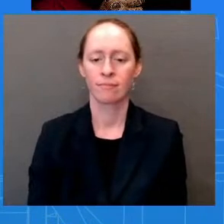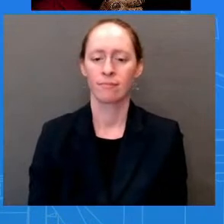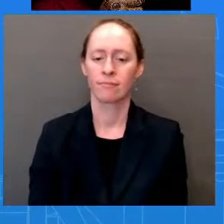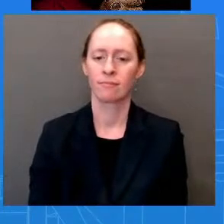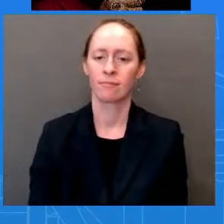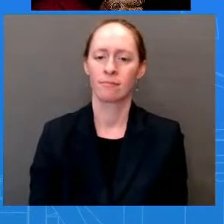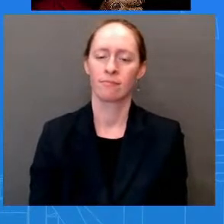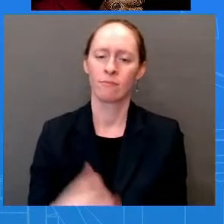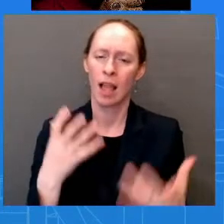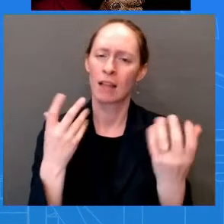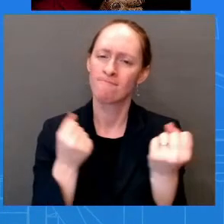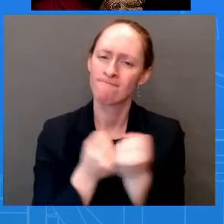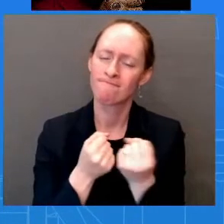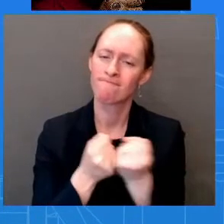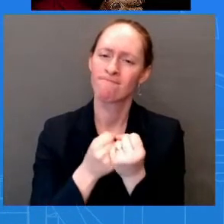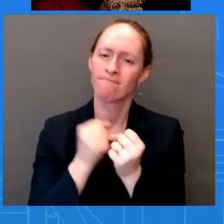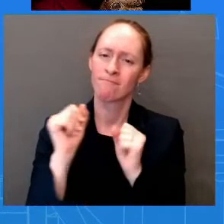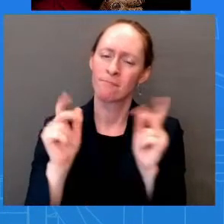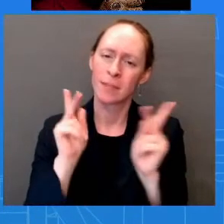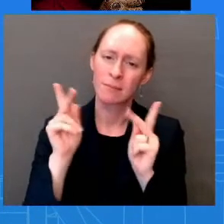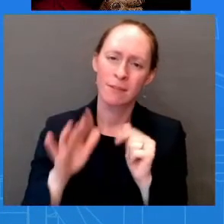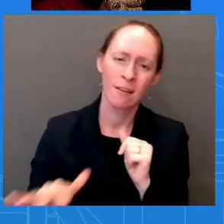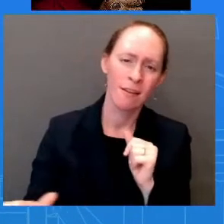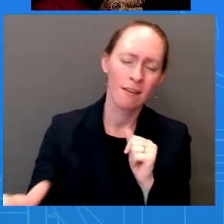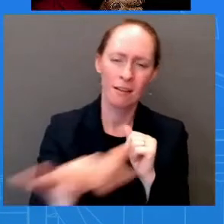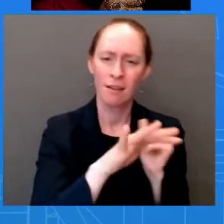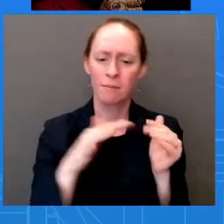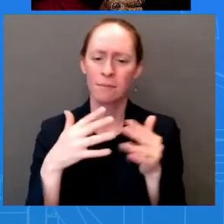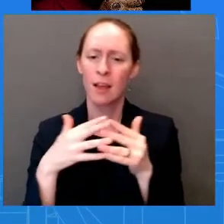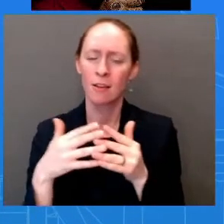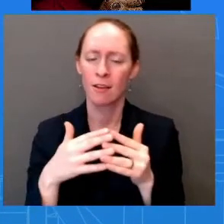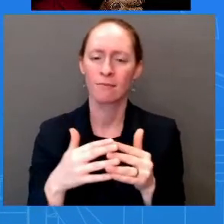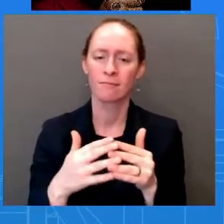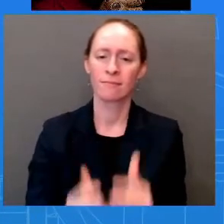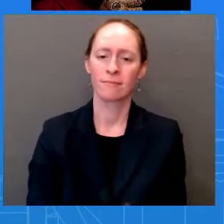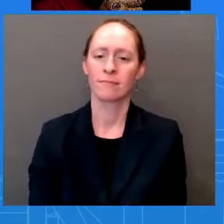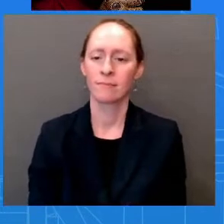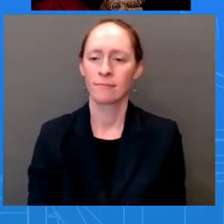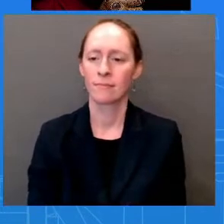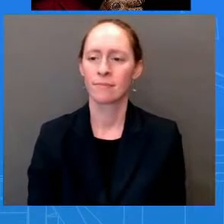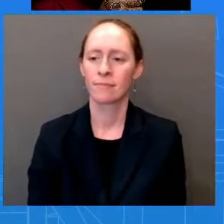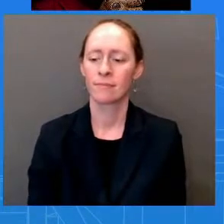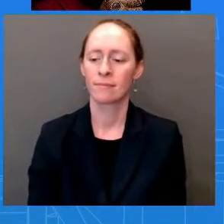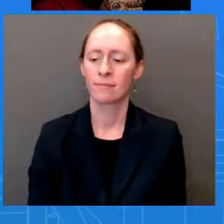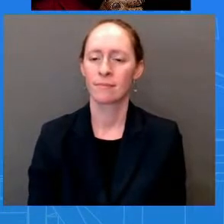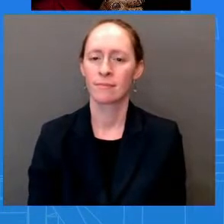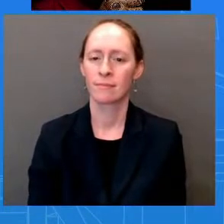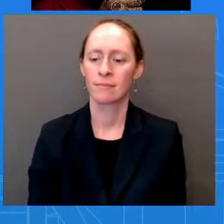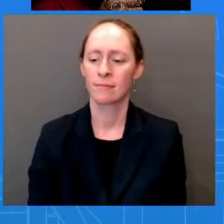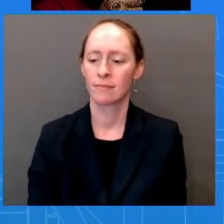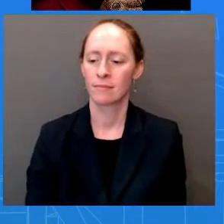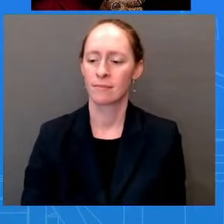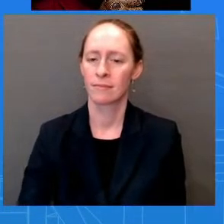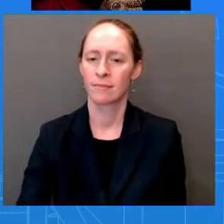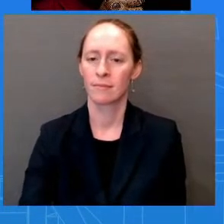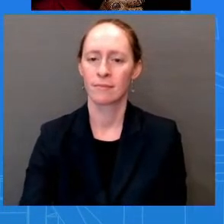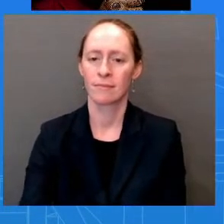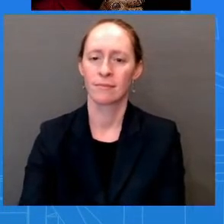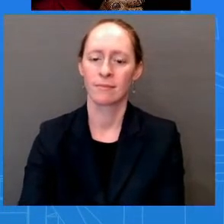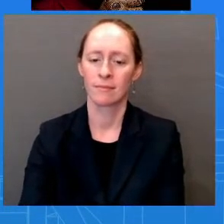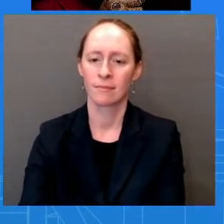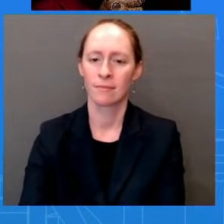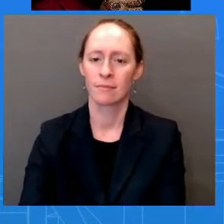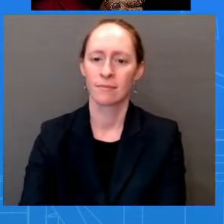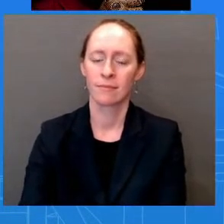continue to make sure that we get this done. On the debt limit, you said that you welcome Congress resolving this issue.